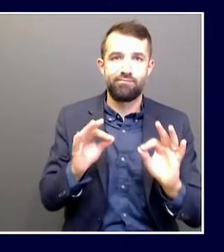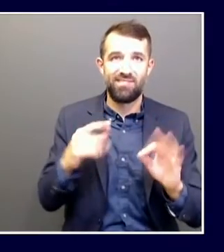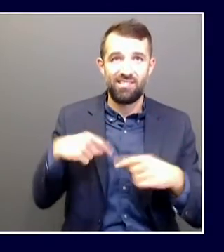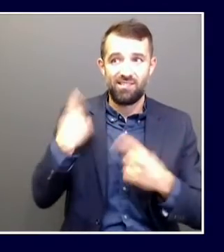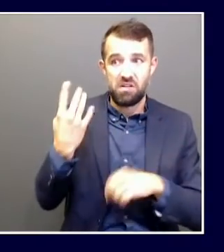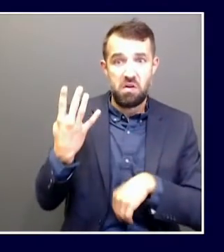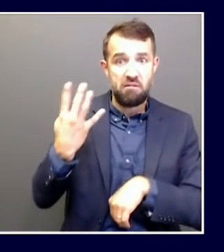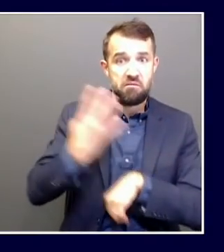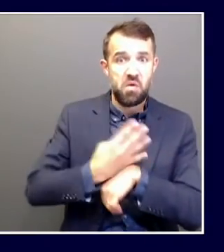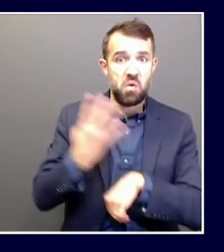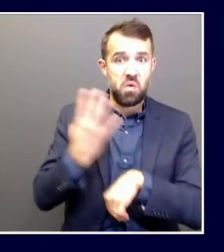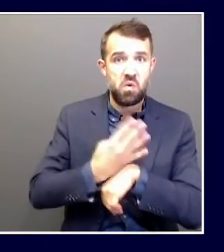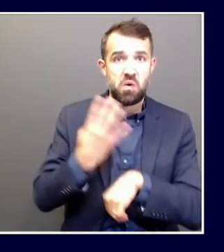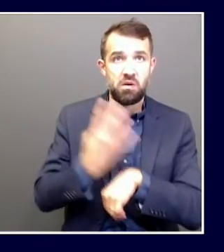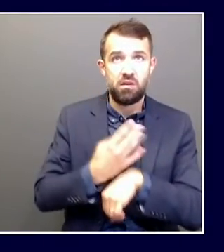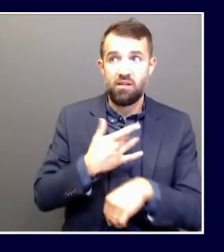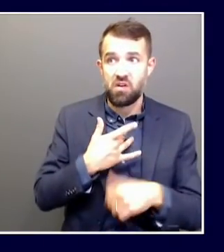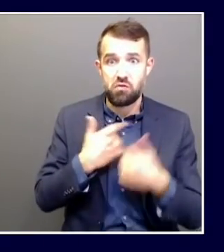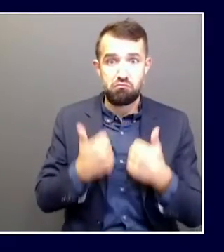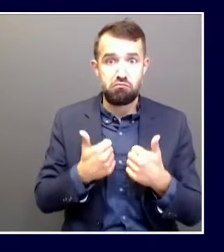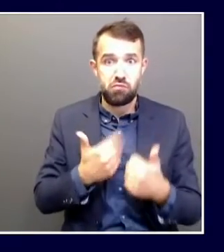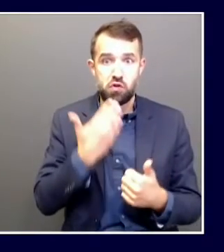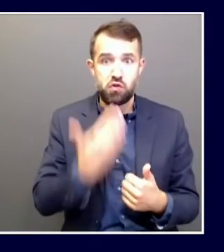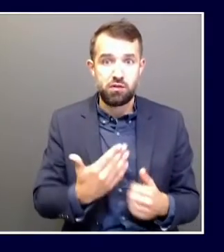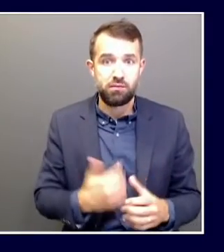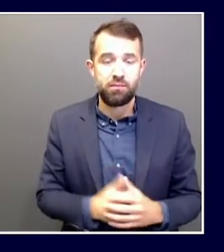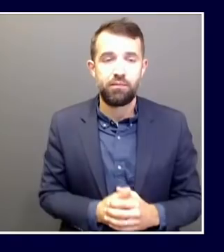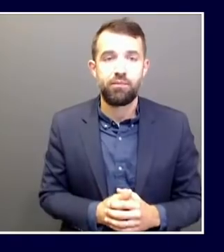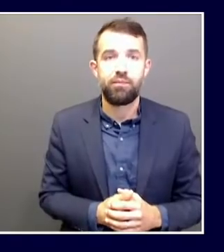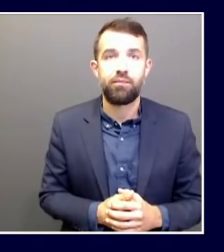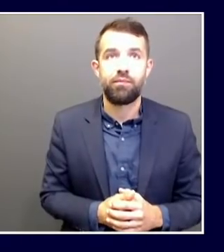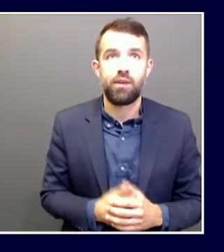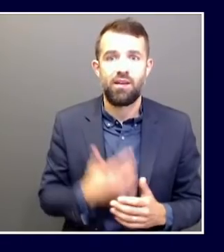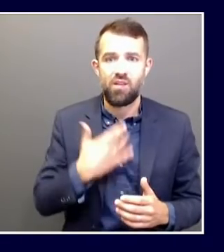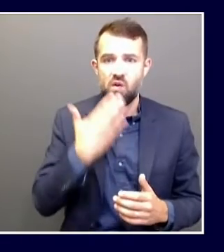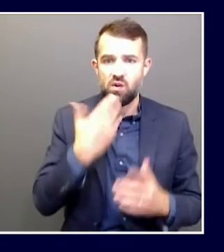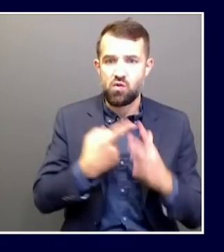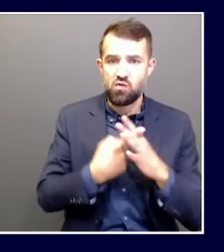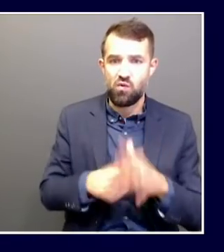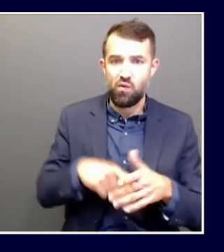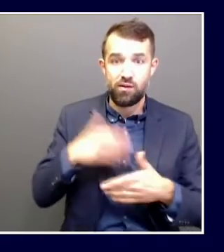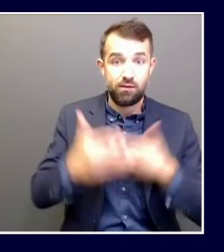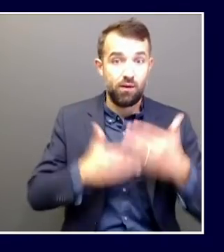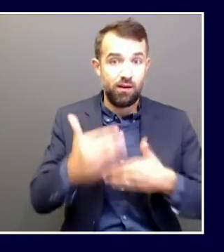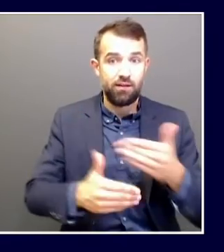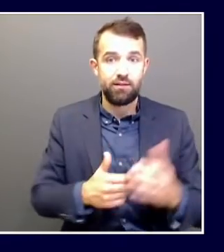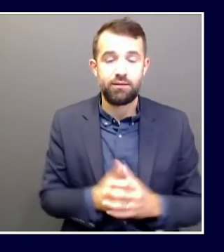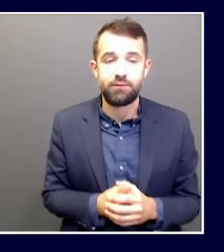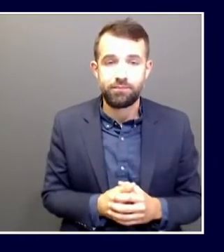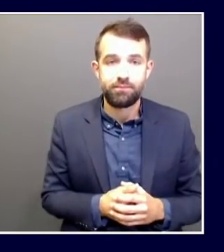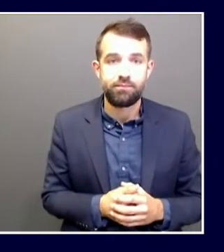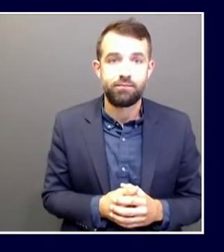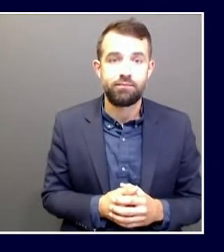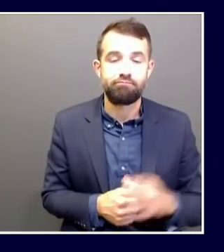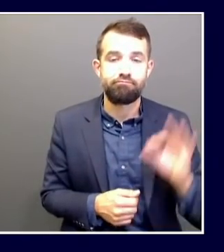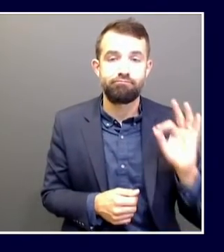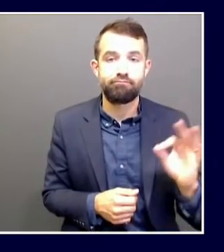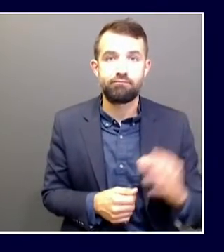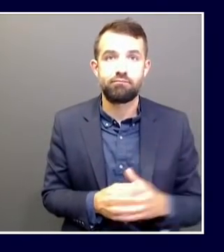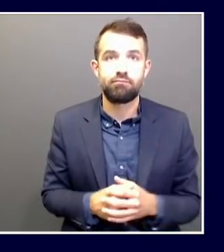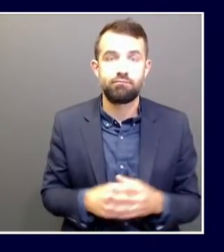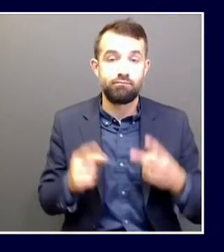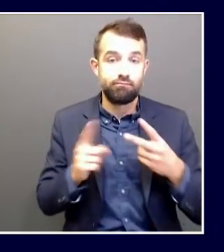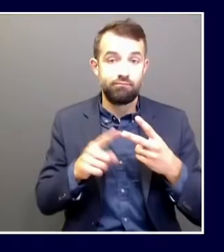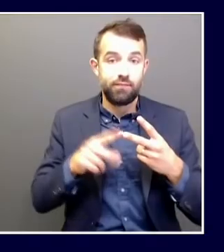us, but all signs are that we're in good stead right now. Okay, thanks. And then I've got a question about vaccine